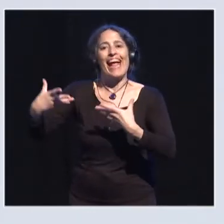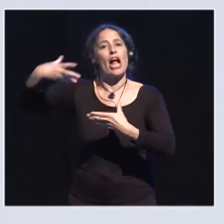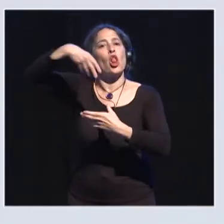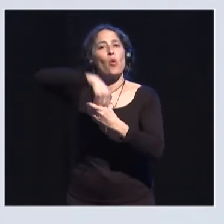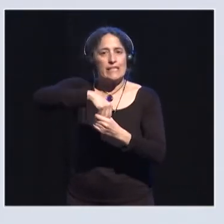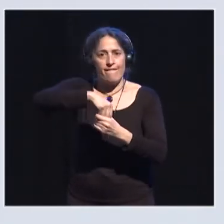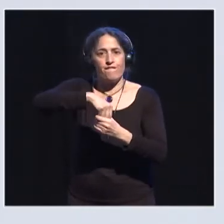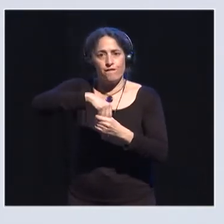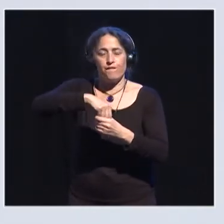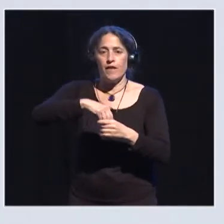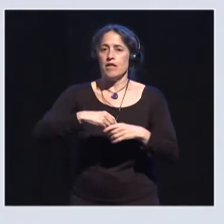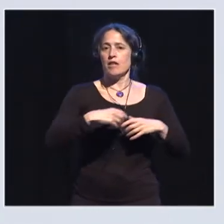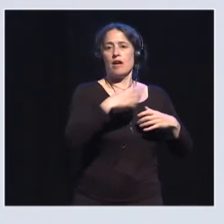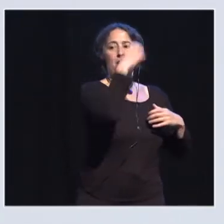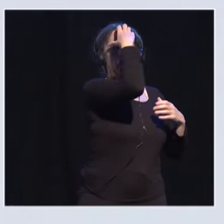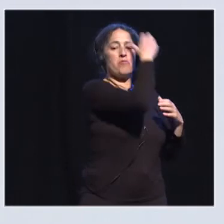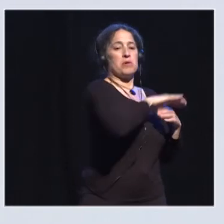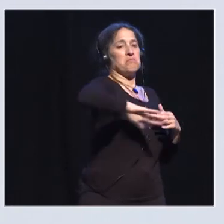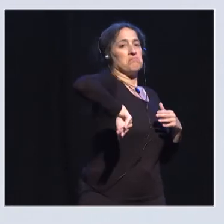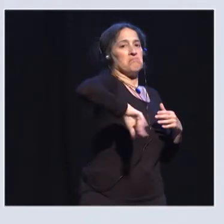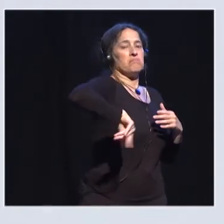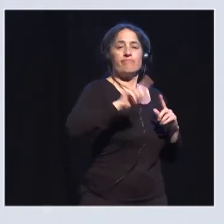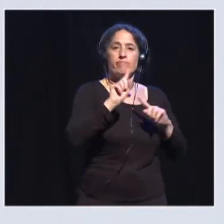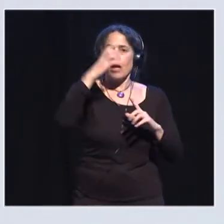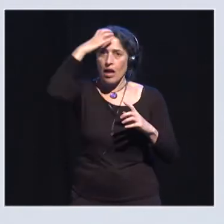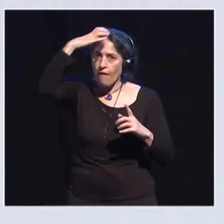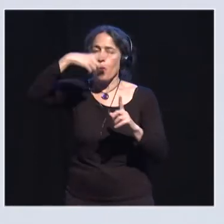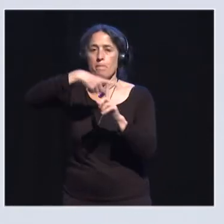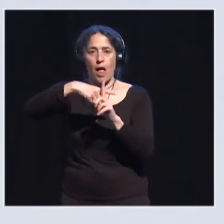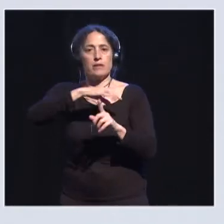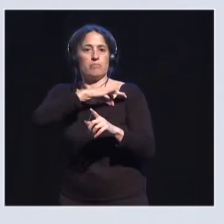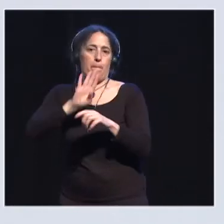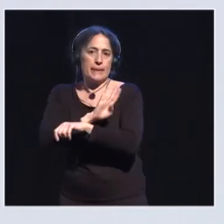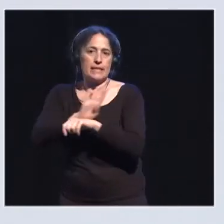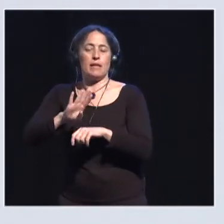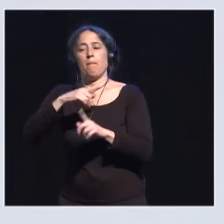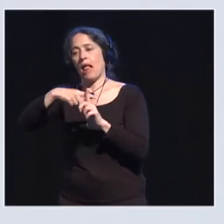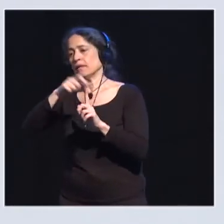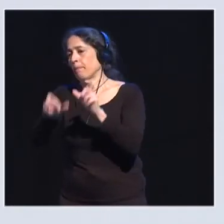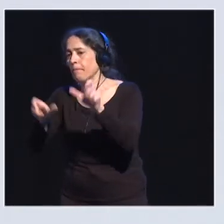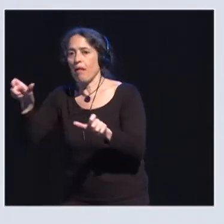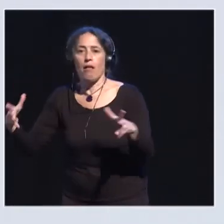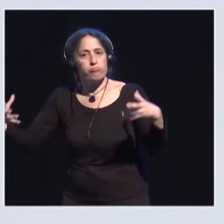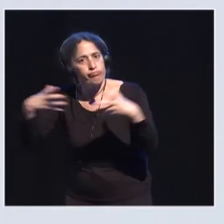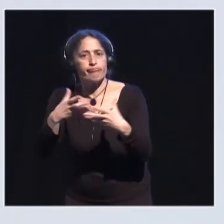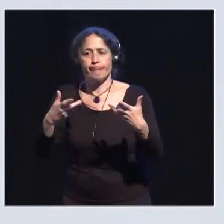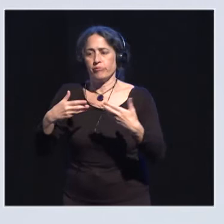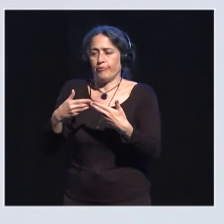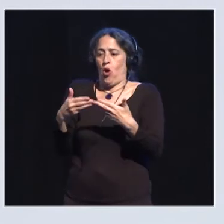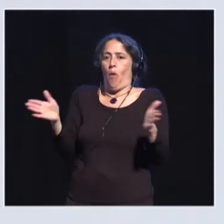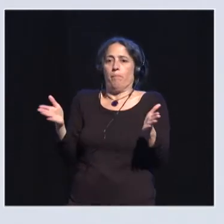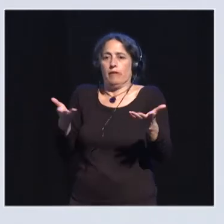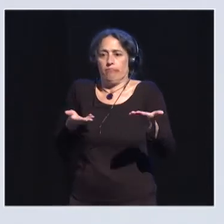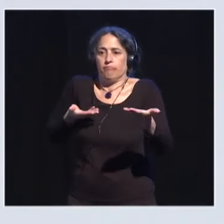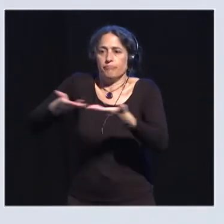decision-making process. Even during elections, they can